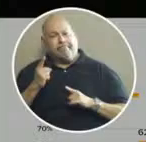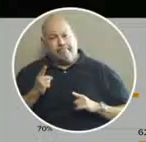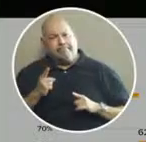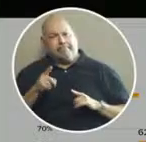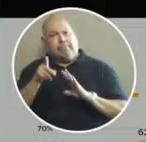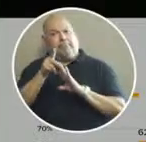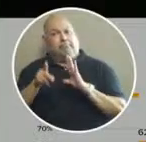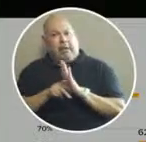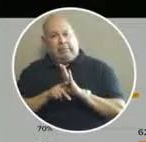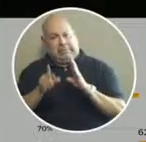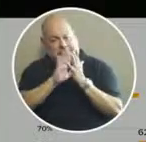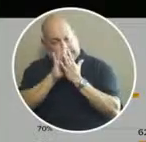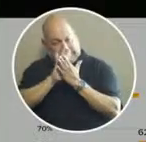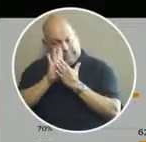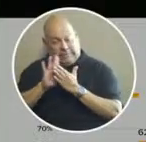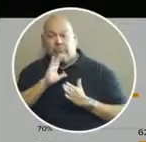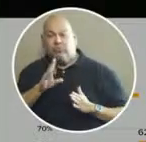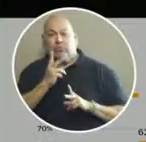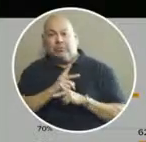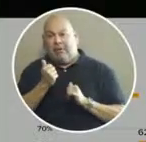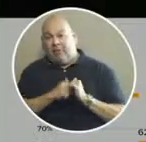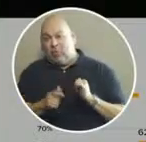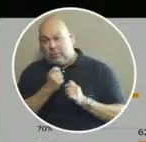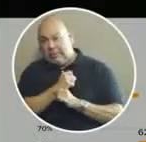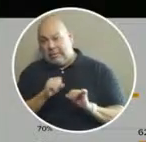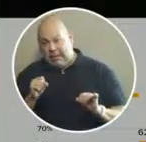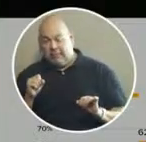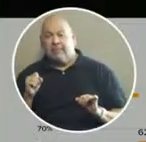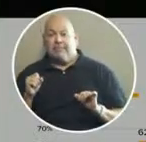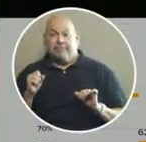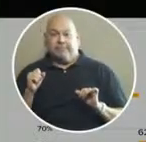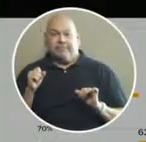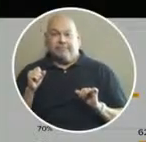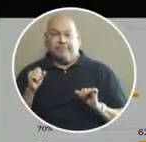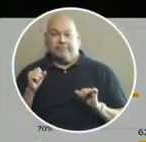to keep everybody safe, seeking